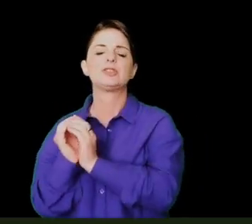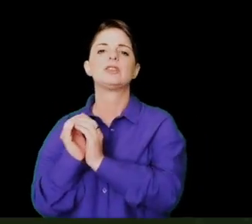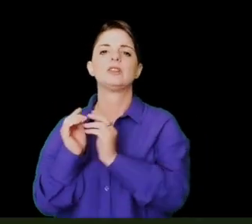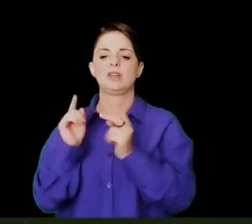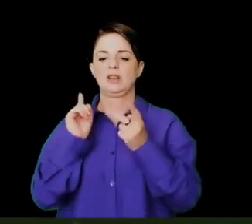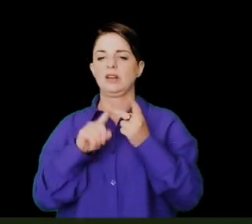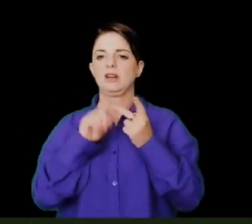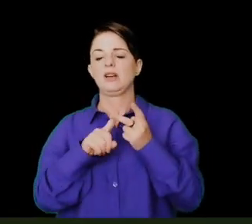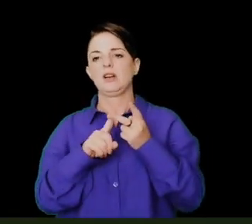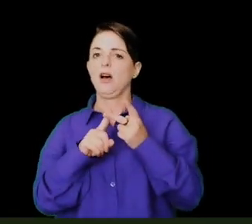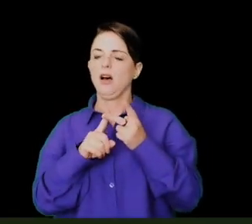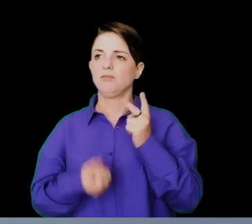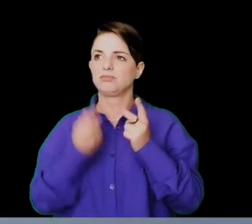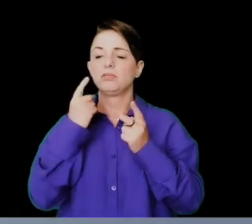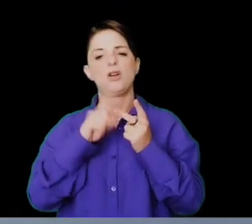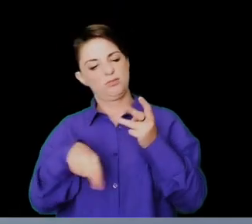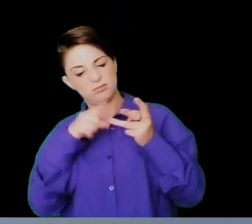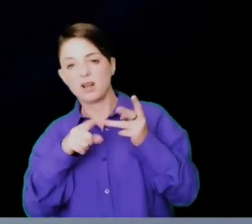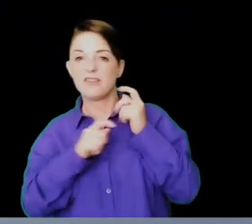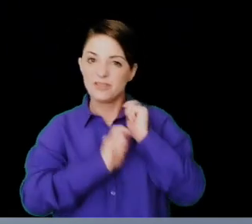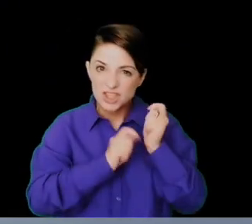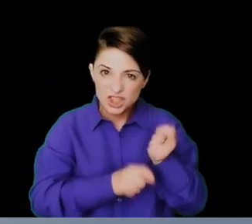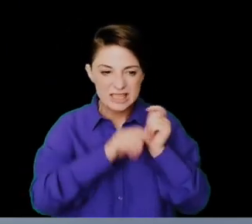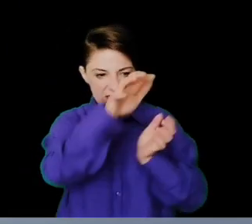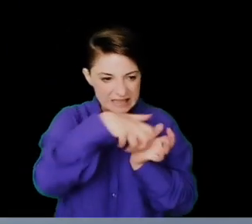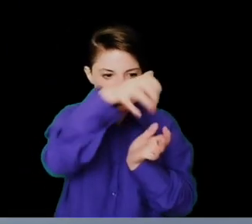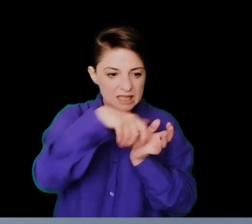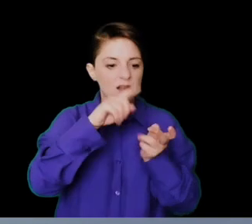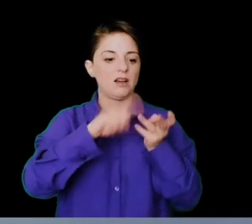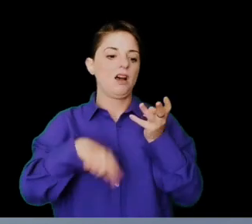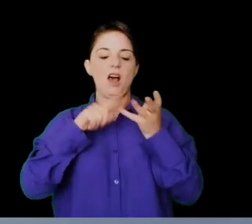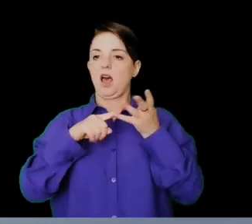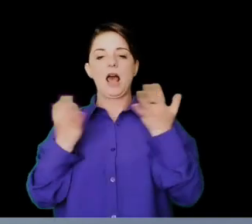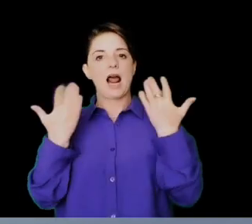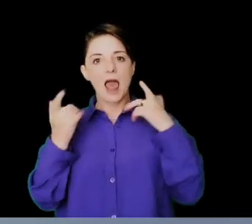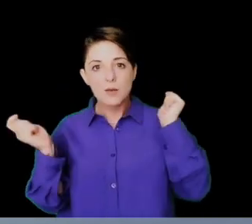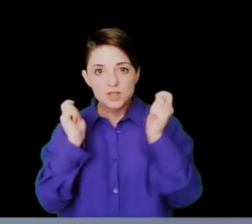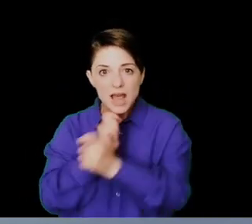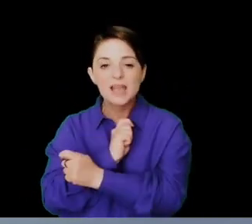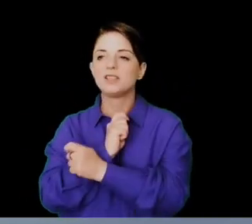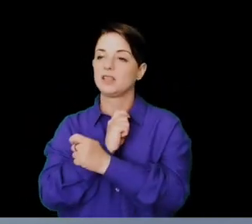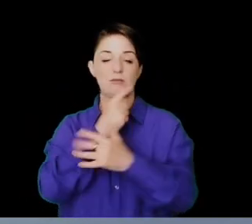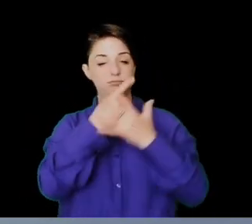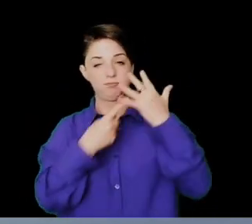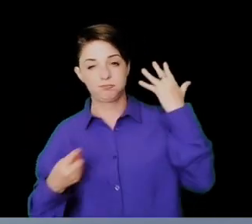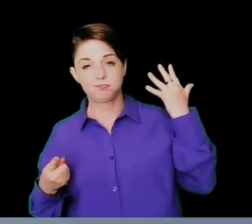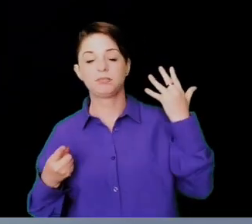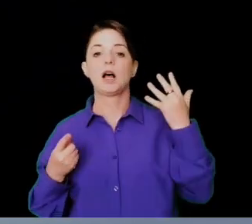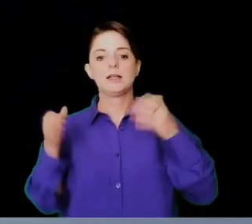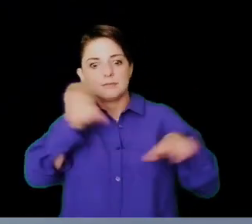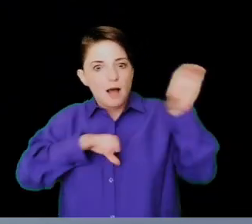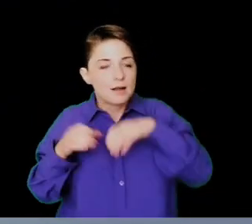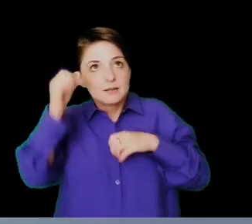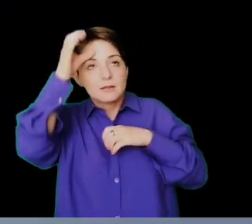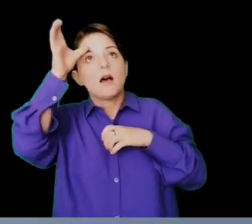kills oysters before they mature are part of the cause, as well as fishing and climate change and a number of